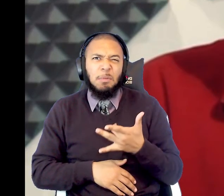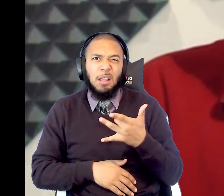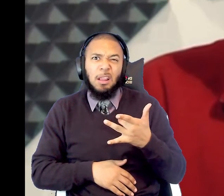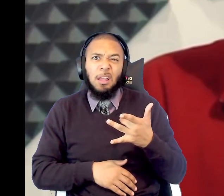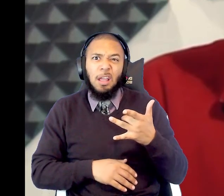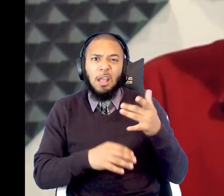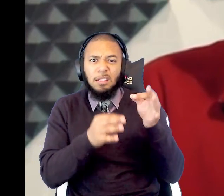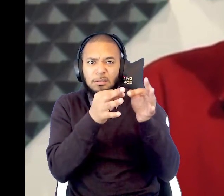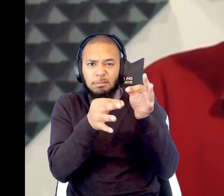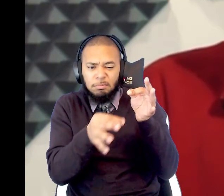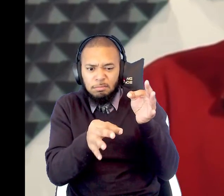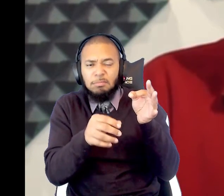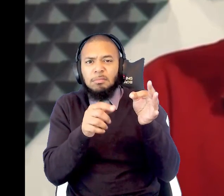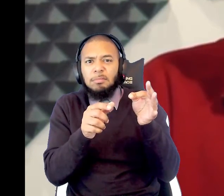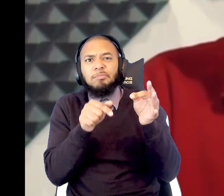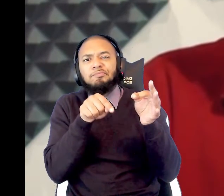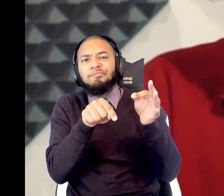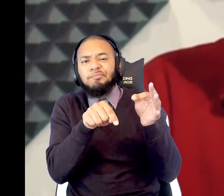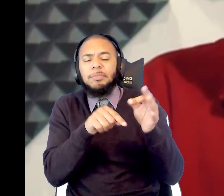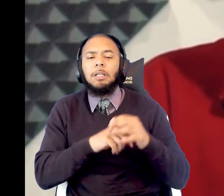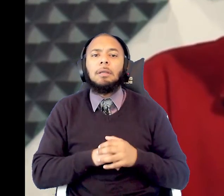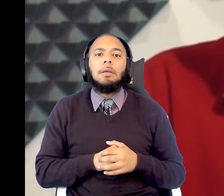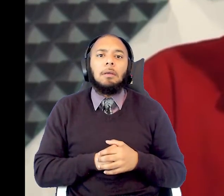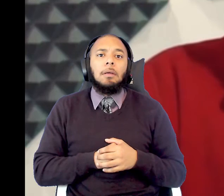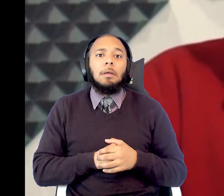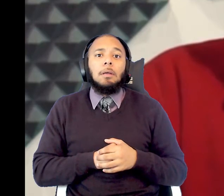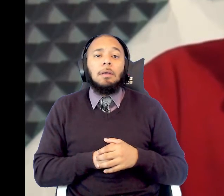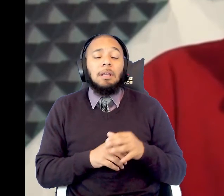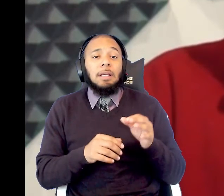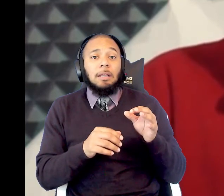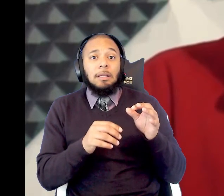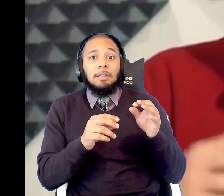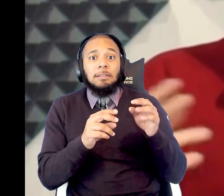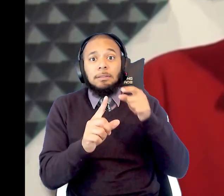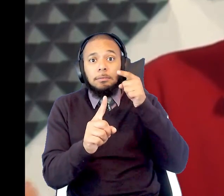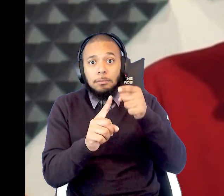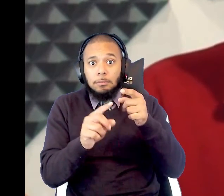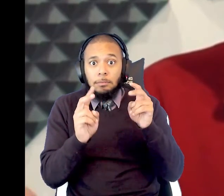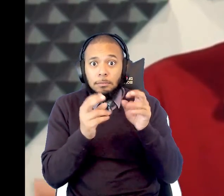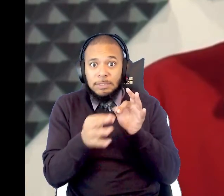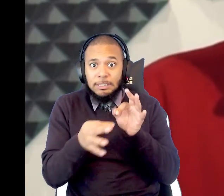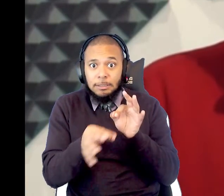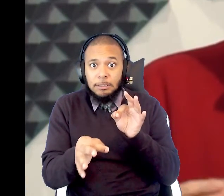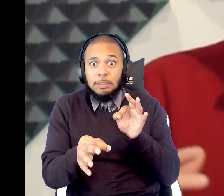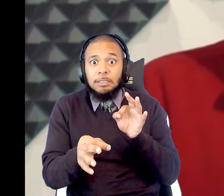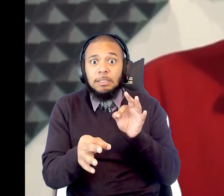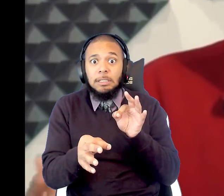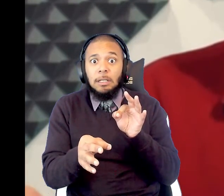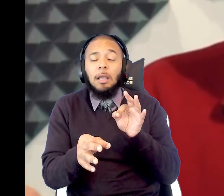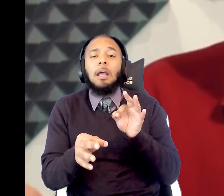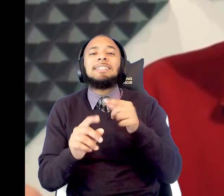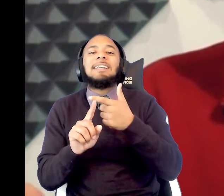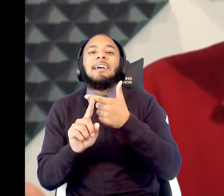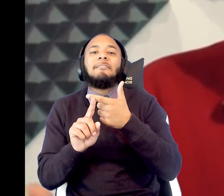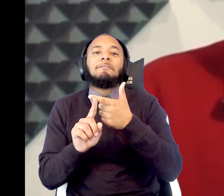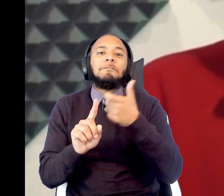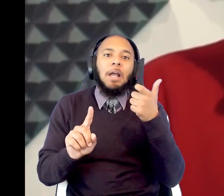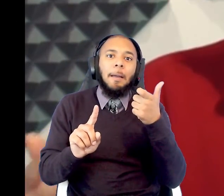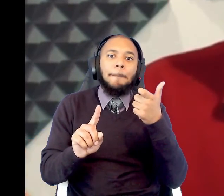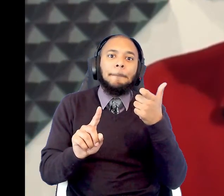an introduction. All right? Those thesis statements come from our topics, which are debatable.